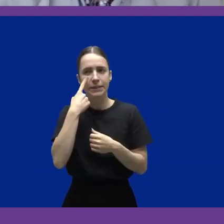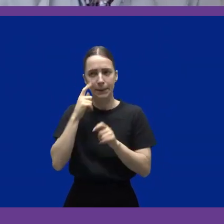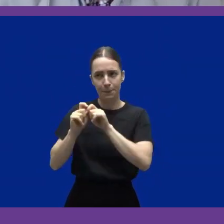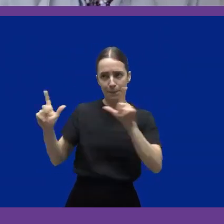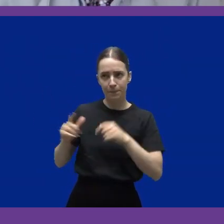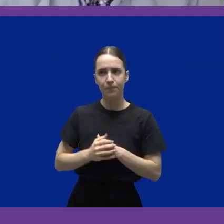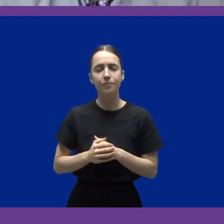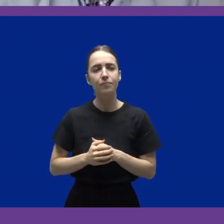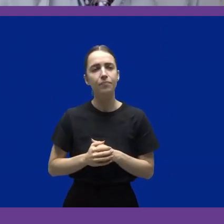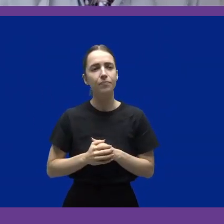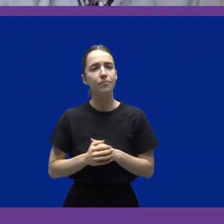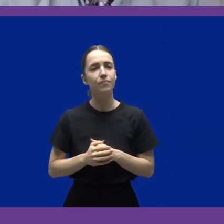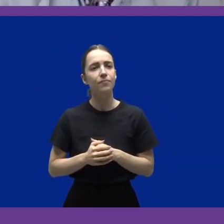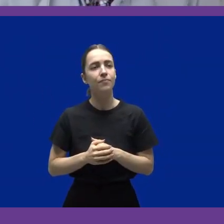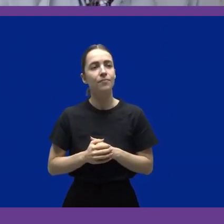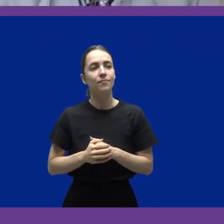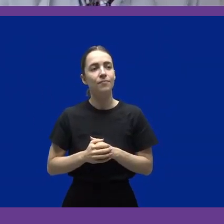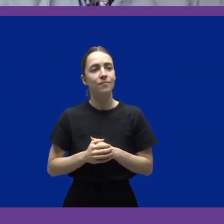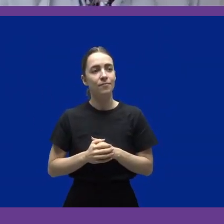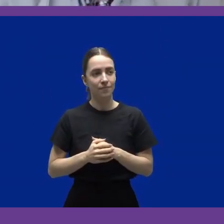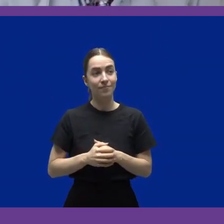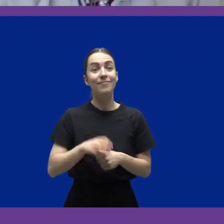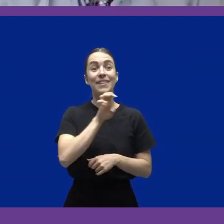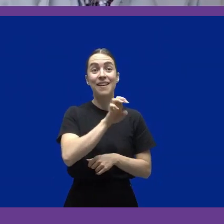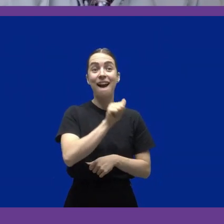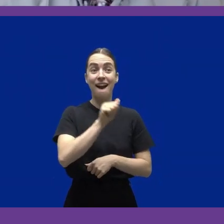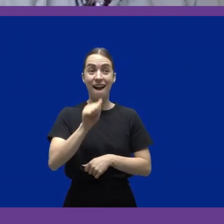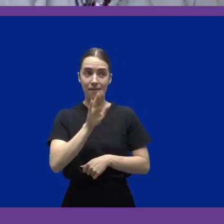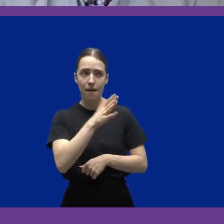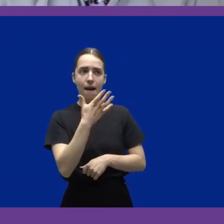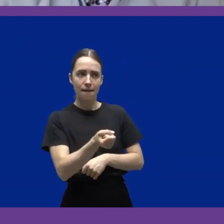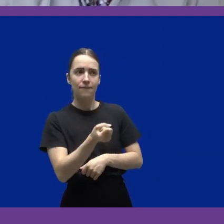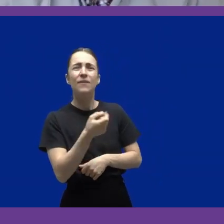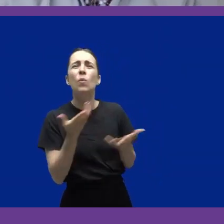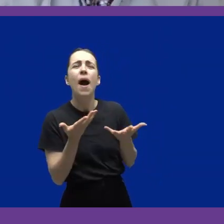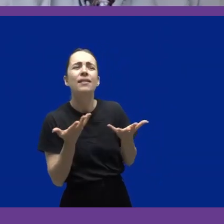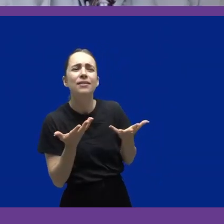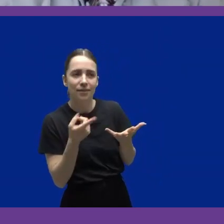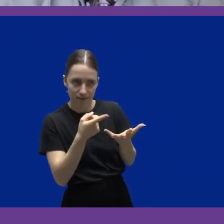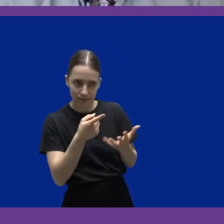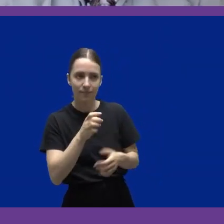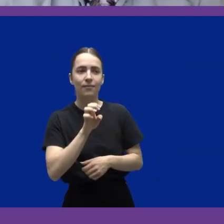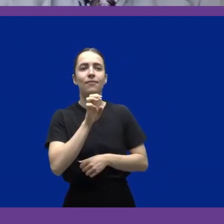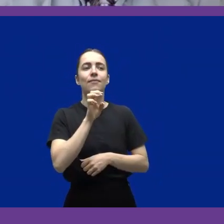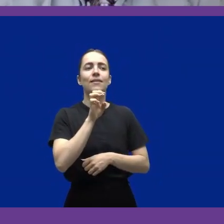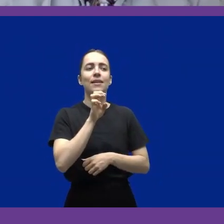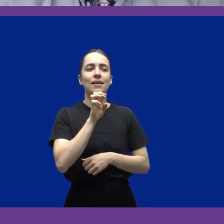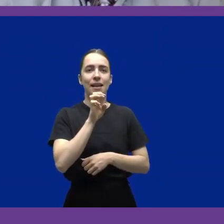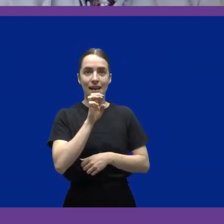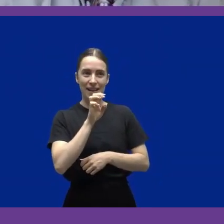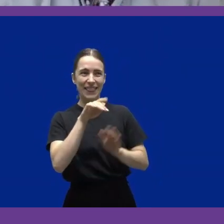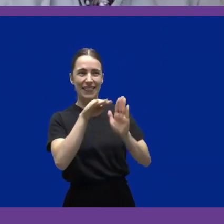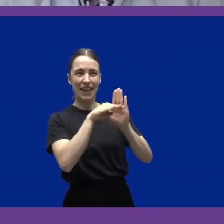European Accessibility Act is a European Union directive aimed at improving the accessibility of certain products